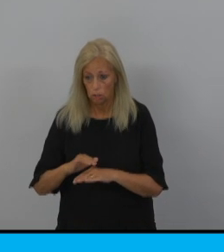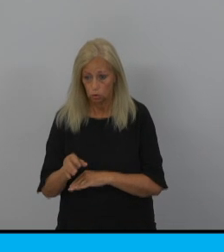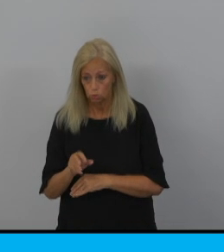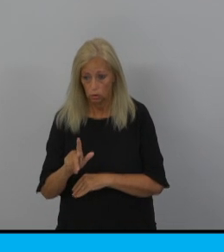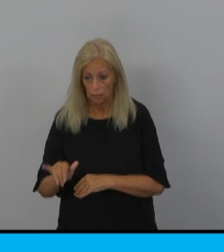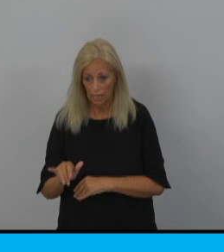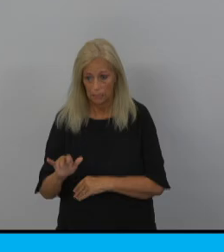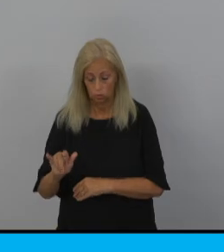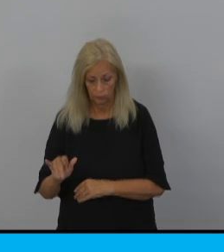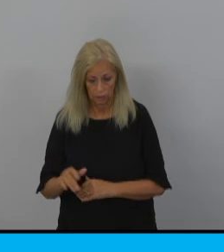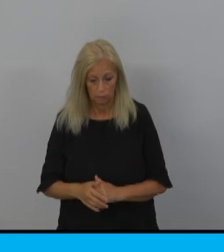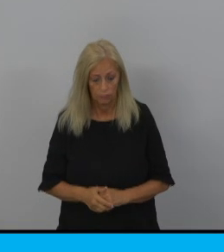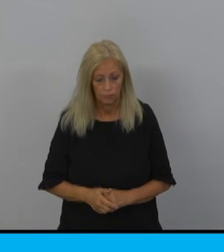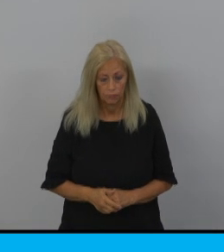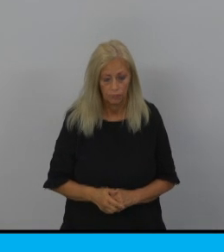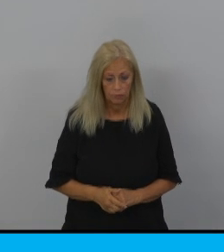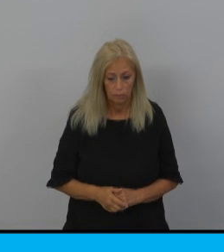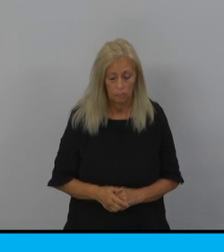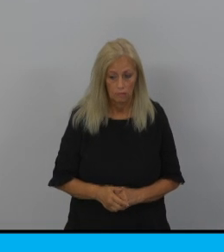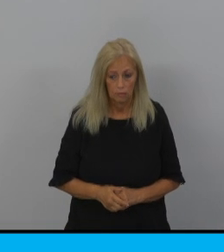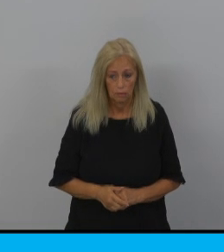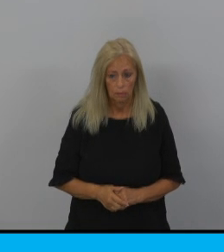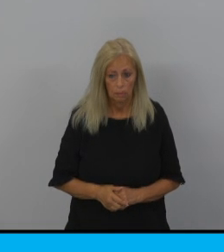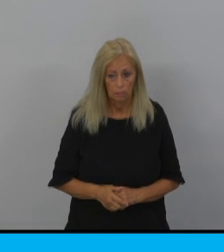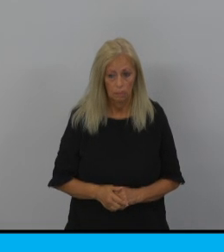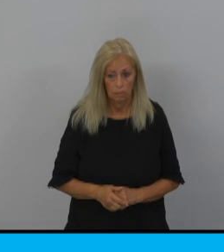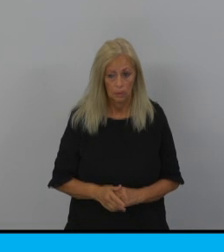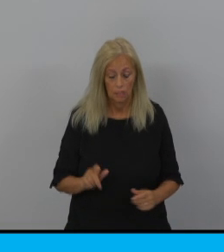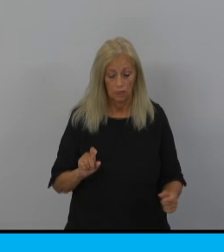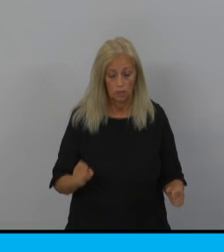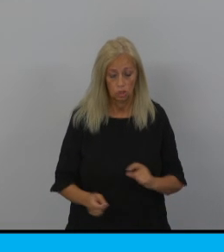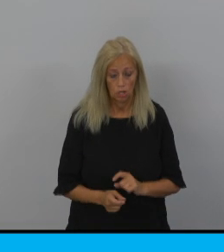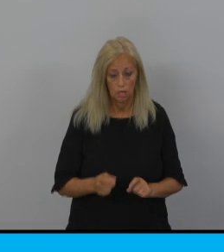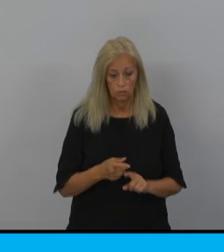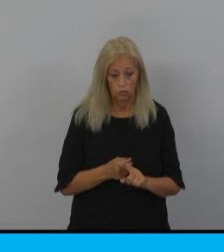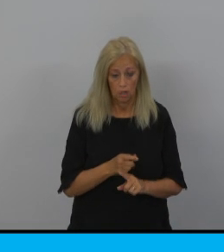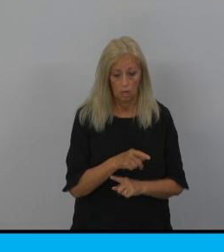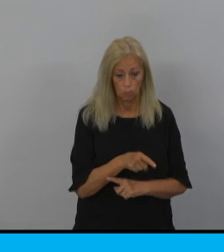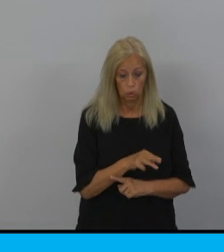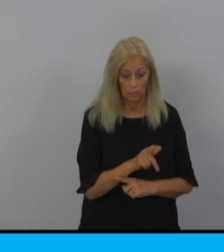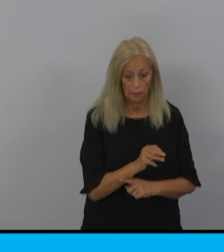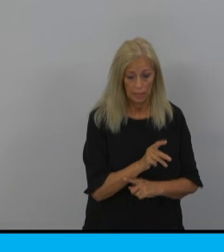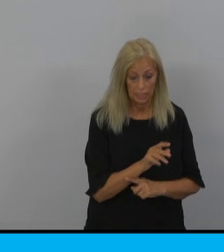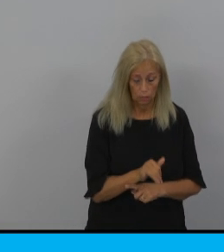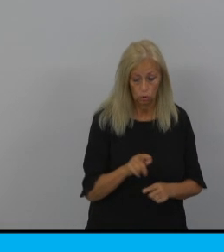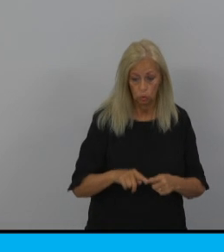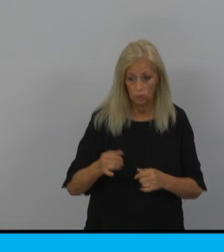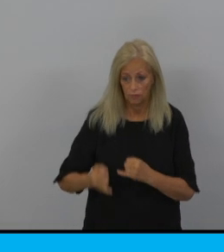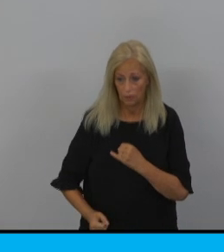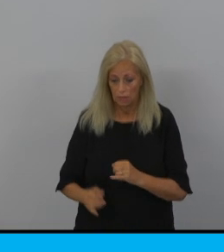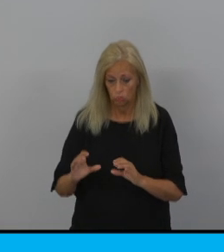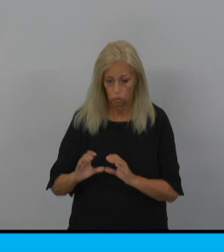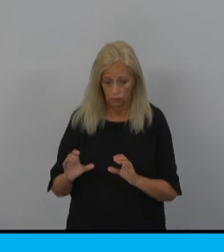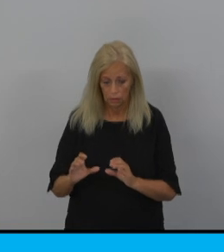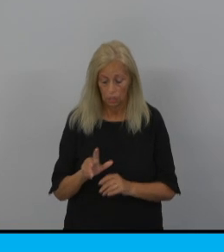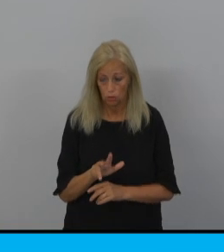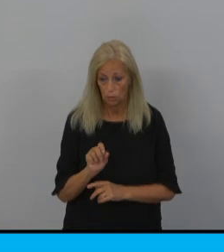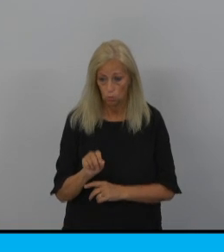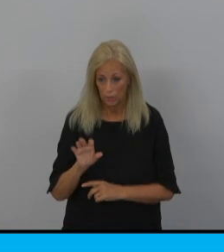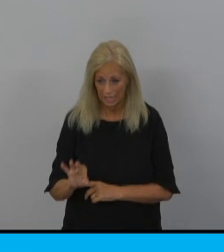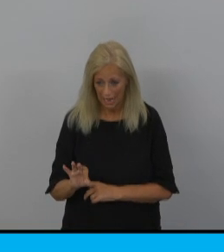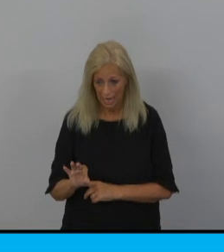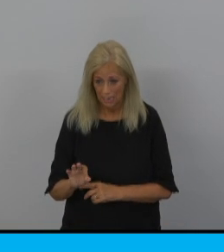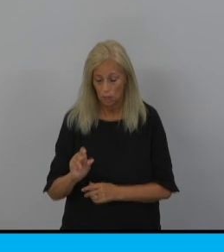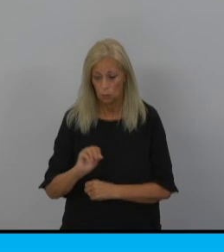25th, by July 25th. So the change from preliminary to final certified is a